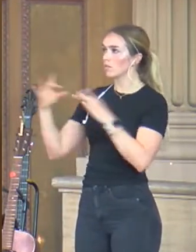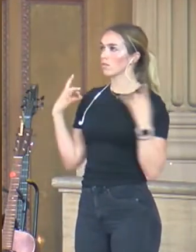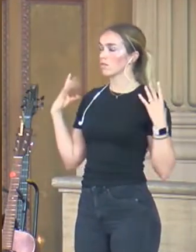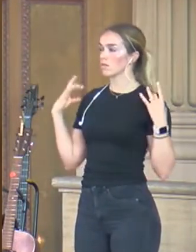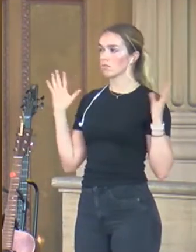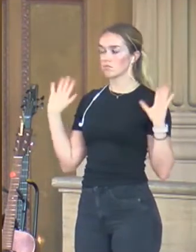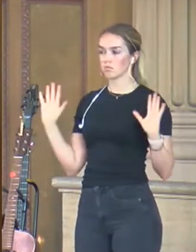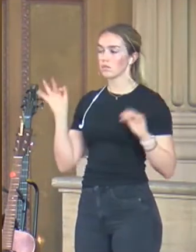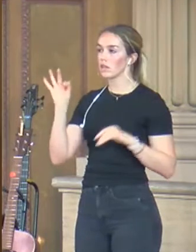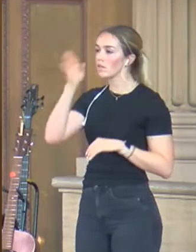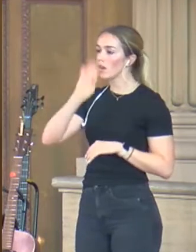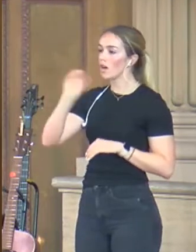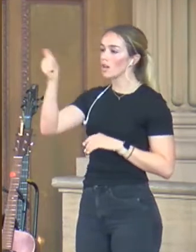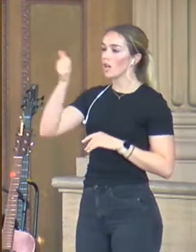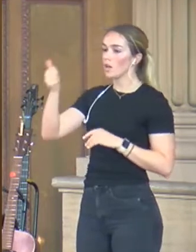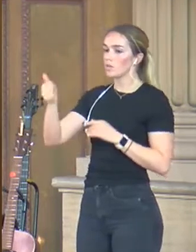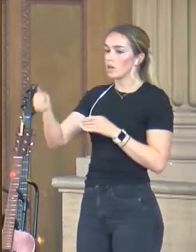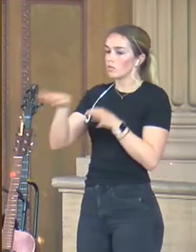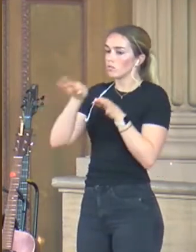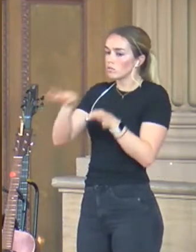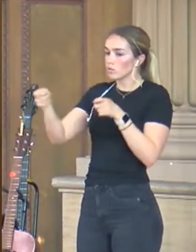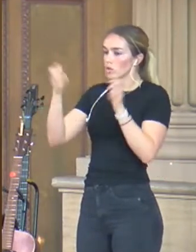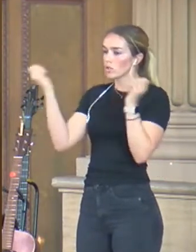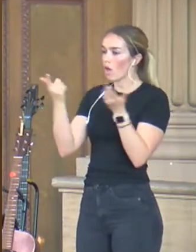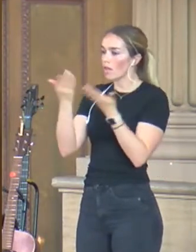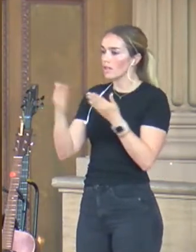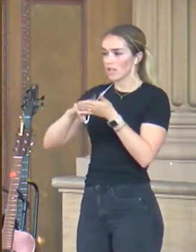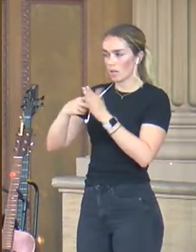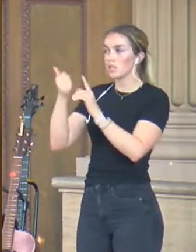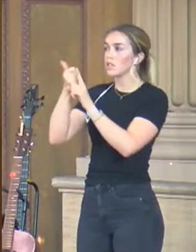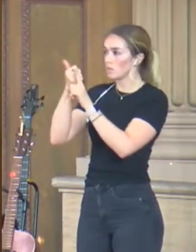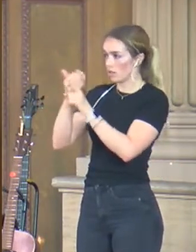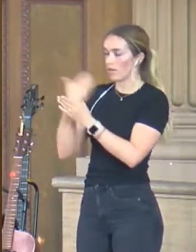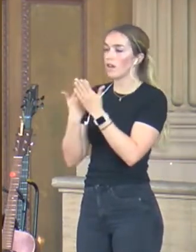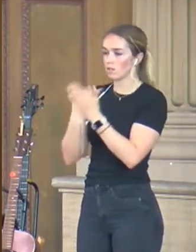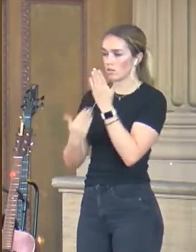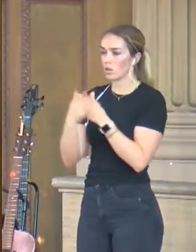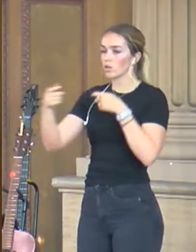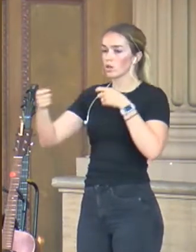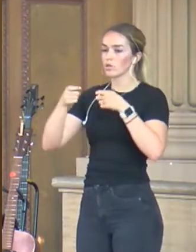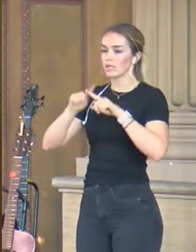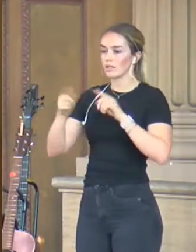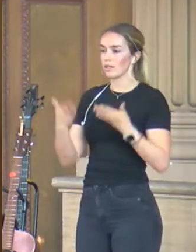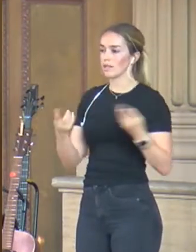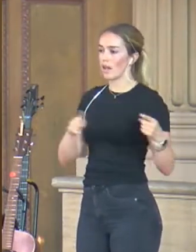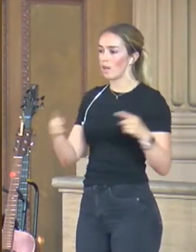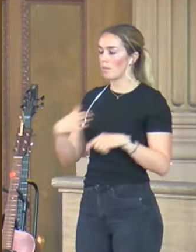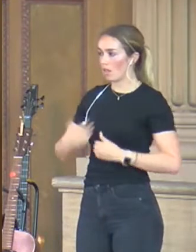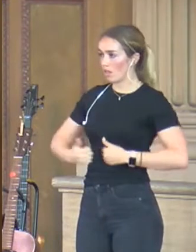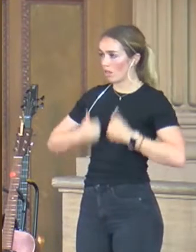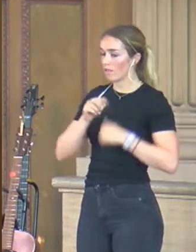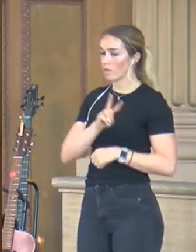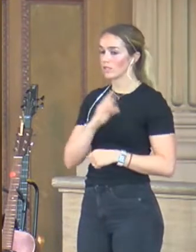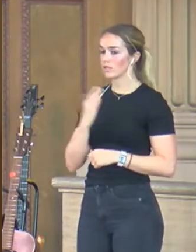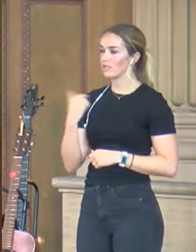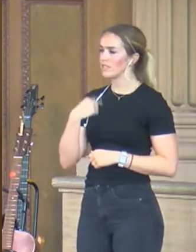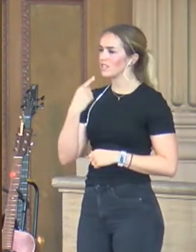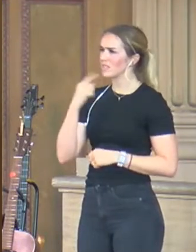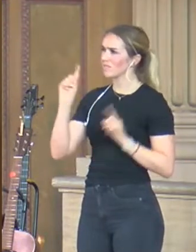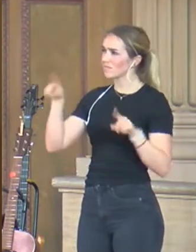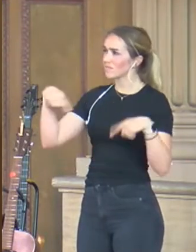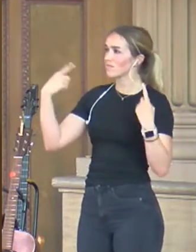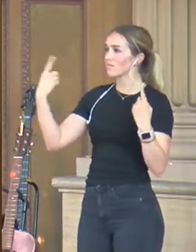If God is sovereign in ruling over all things, then certainly he has a hand in causing all these things that are going on in my life. In verse 15, he says, it's been